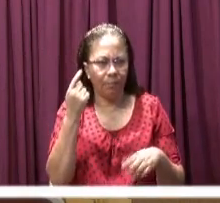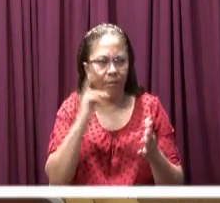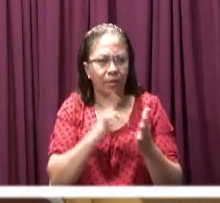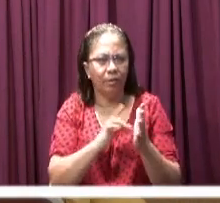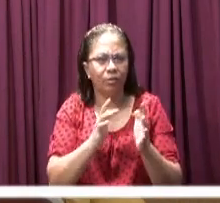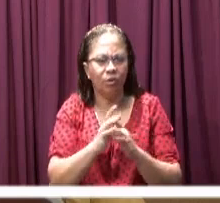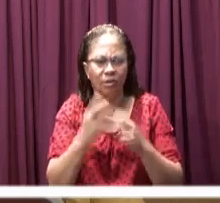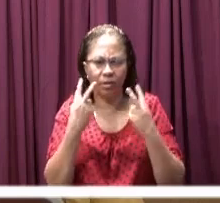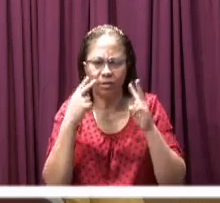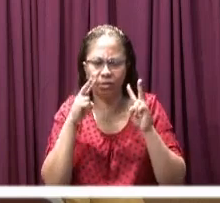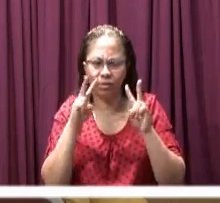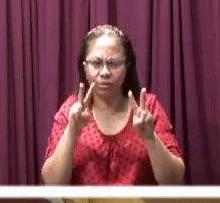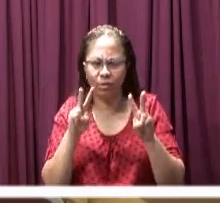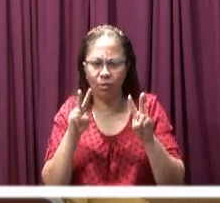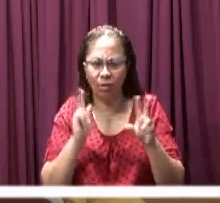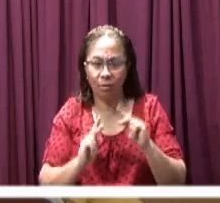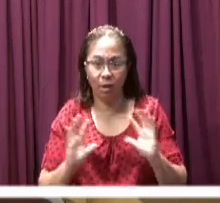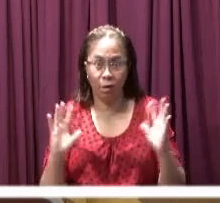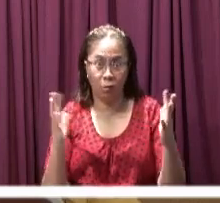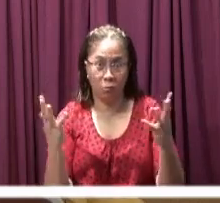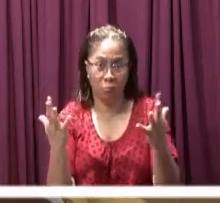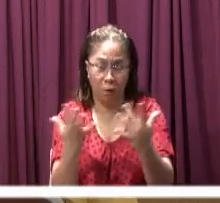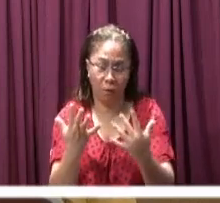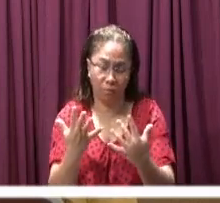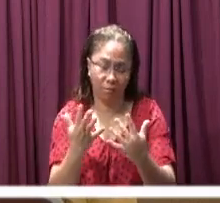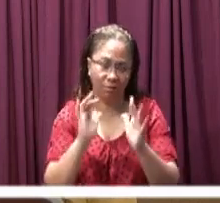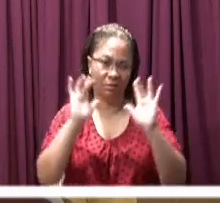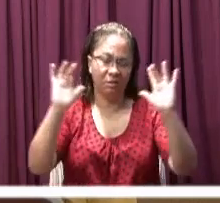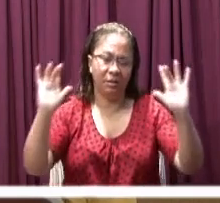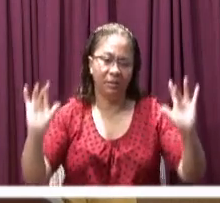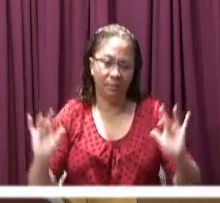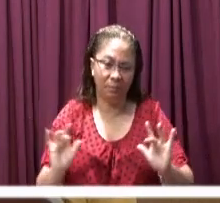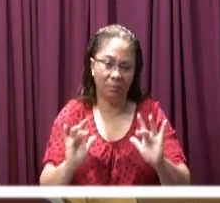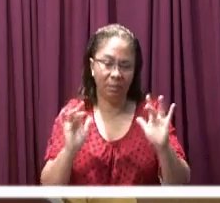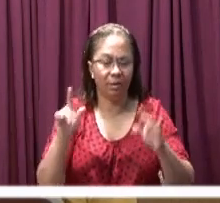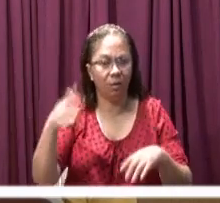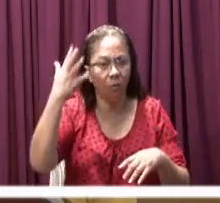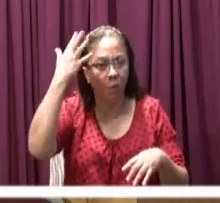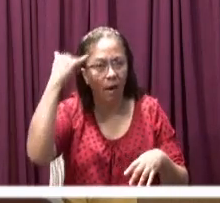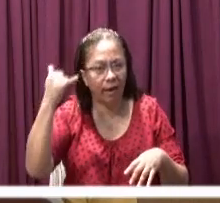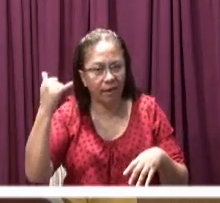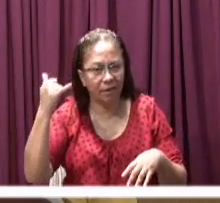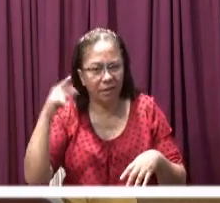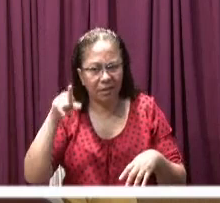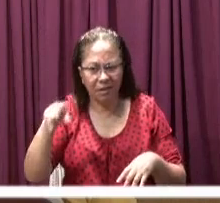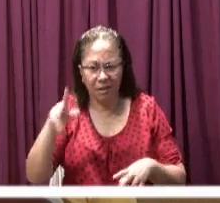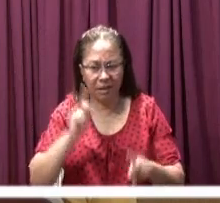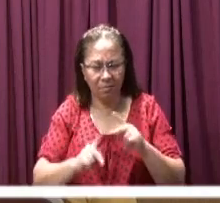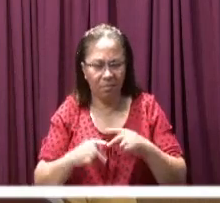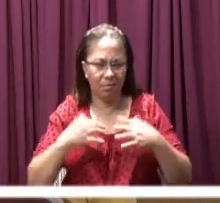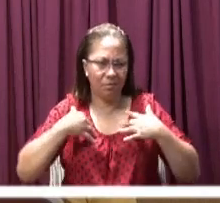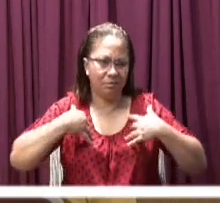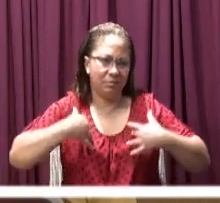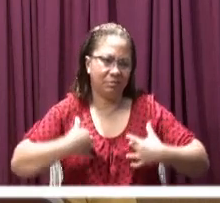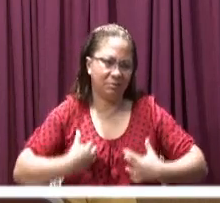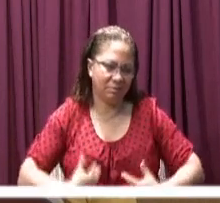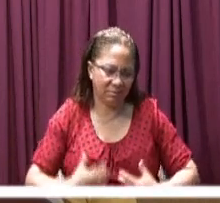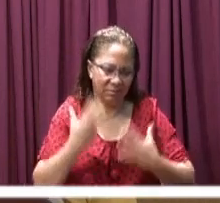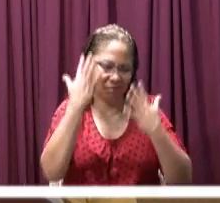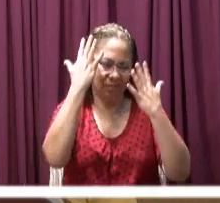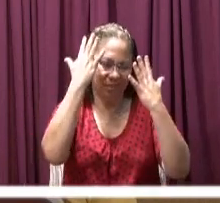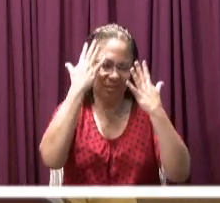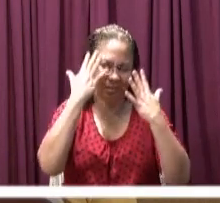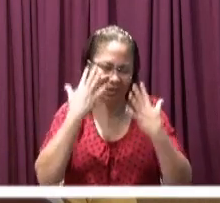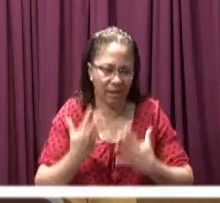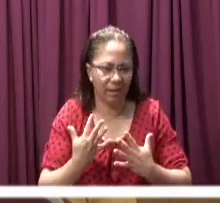Jesus saw the crowds, he felt sorry for them because they were harassed and dejected,